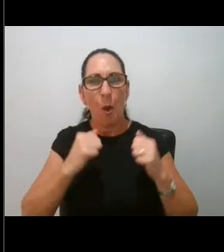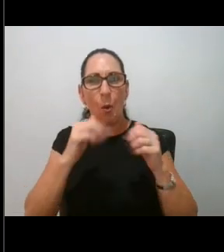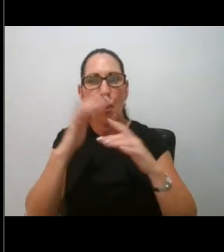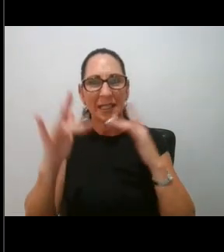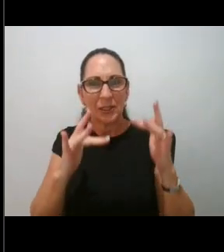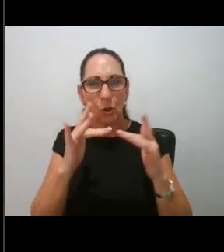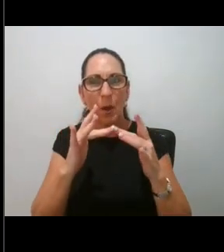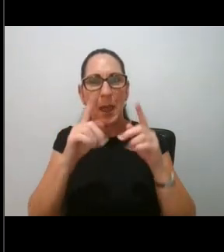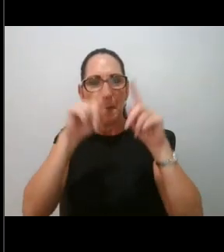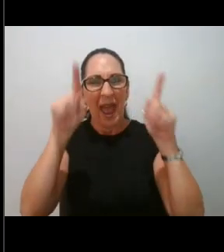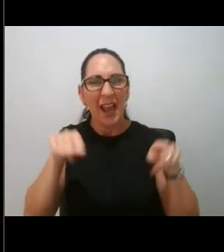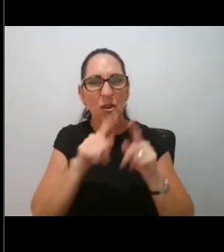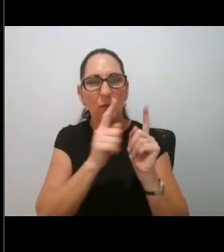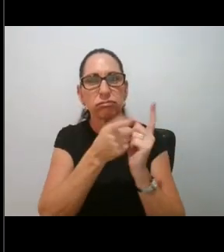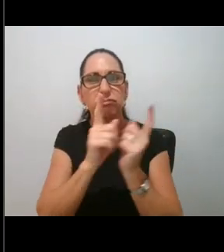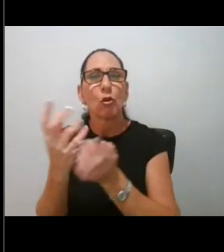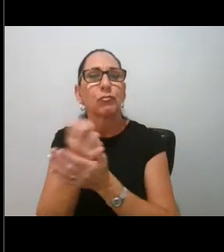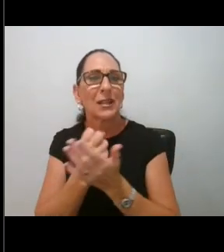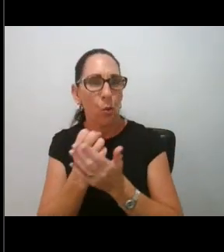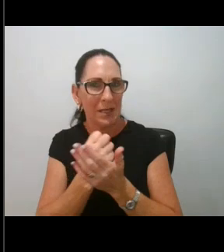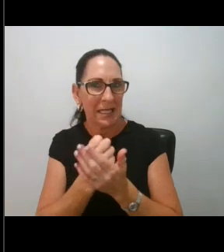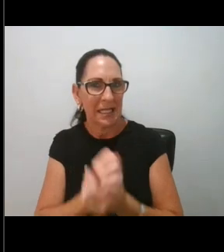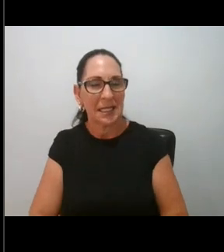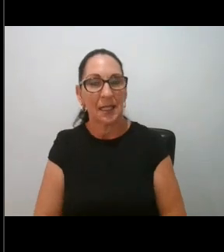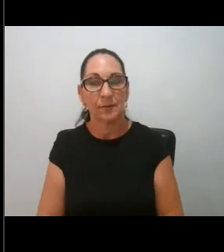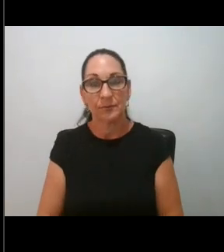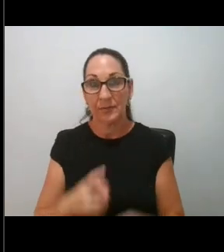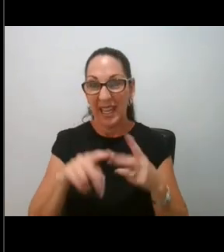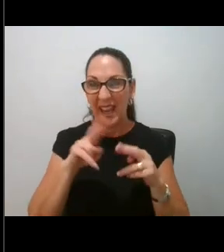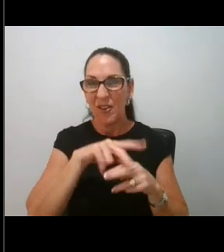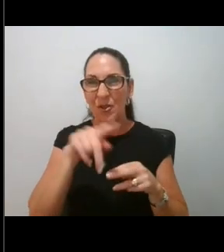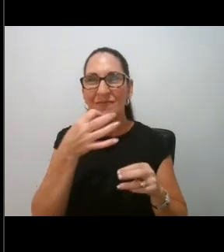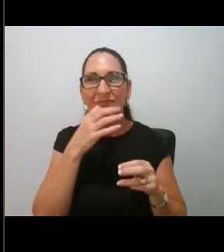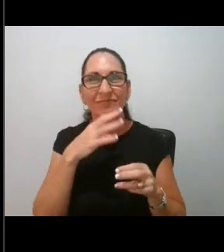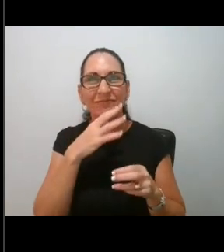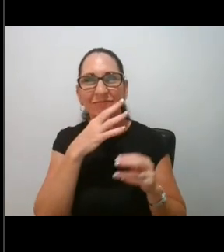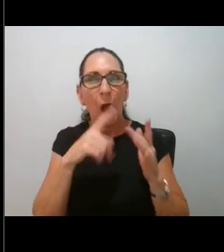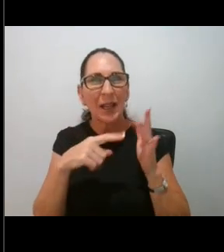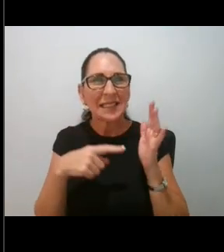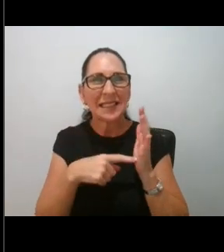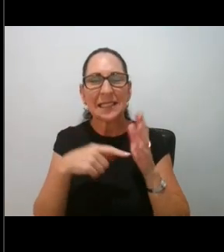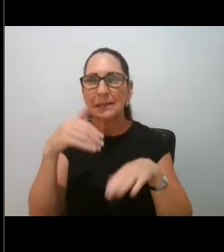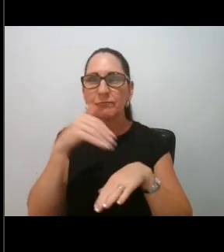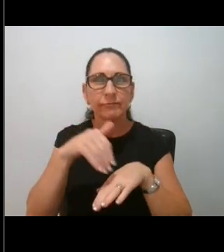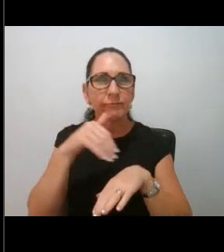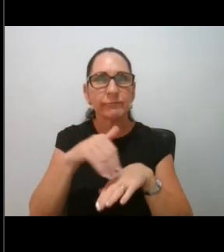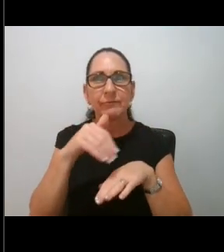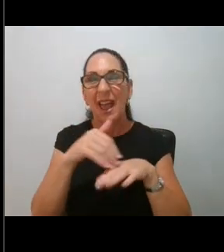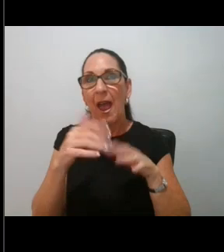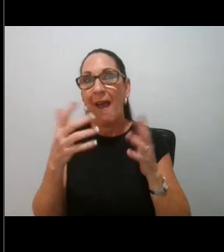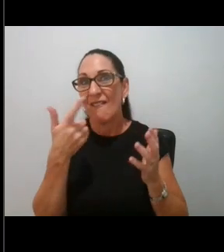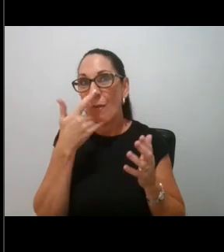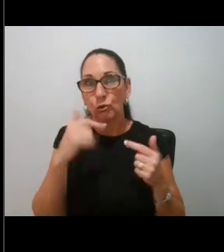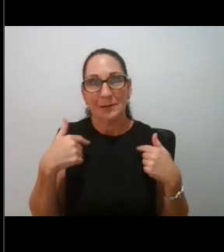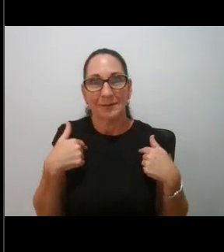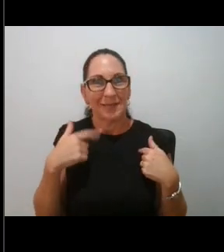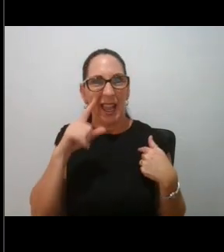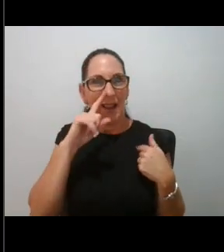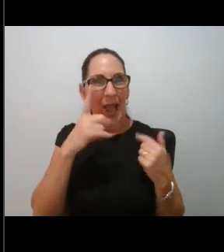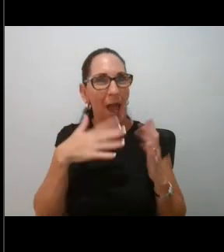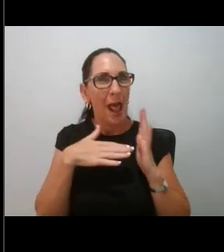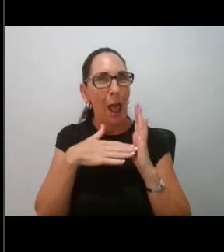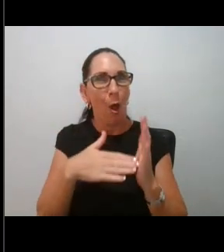have available. If you have any IT technical issues with the webinar, unfortunately, we can't help you with that during